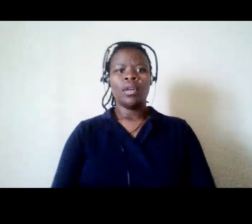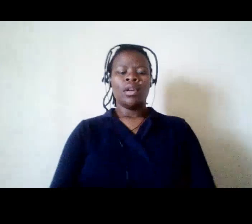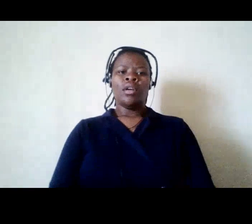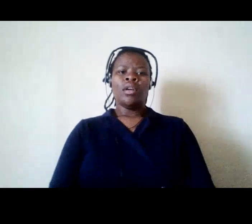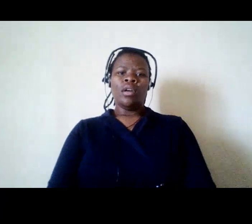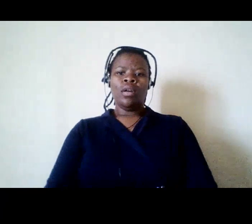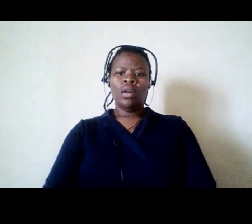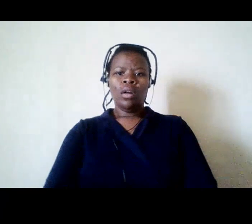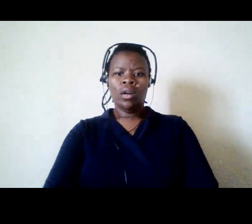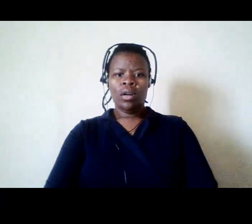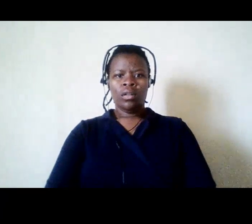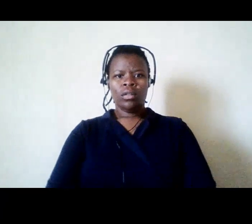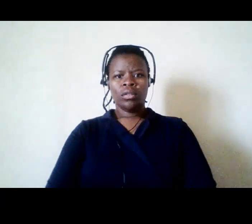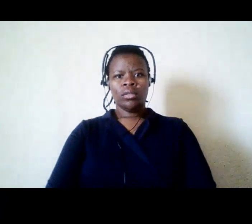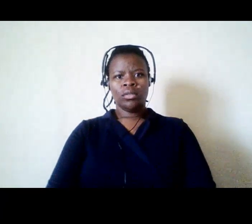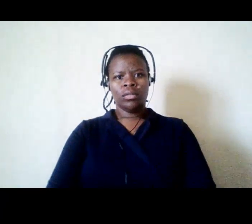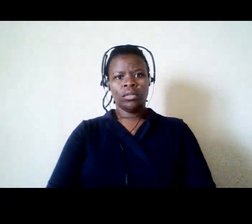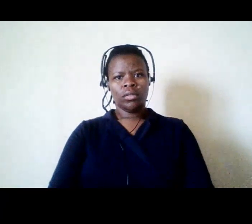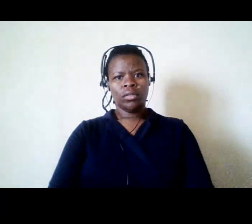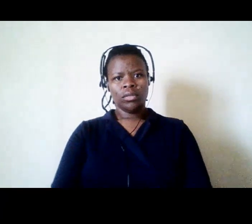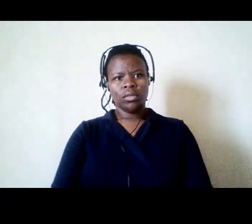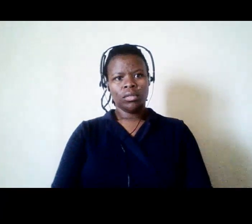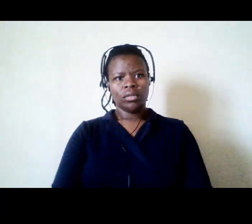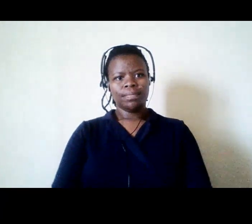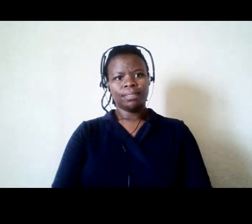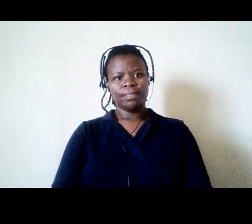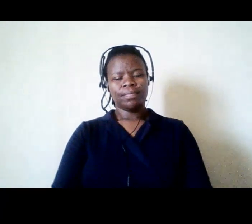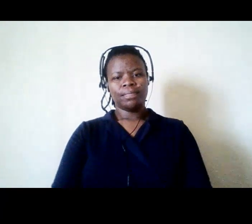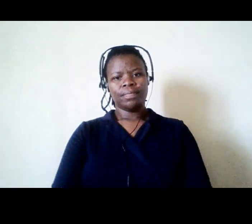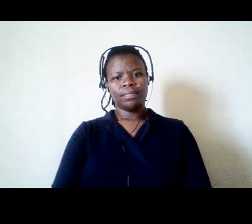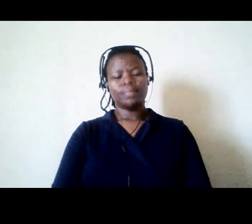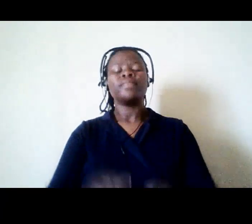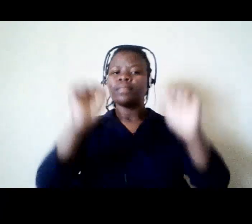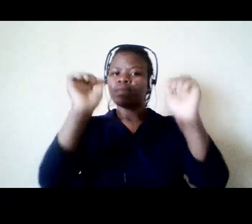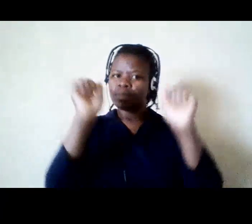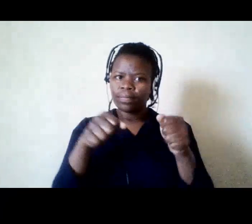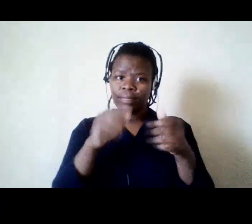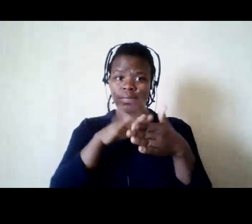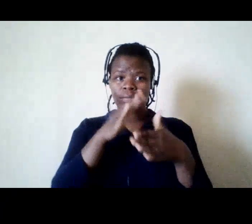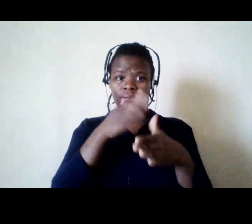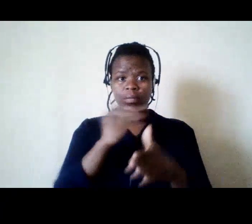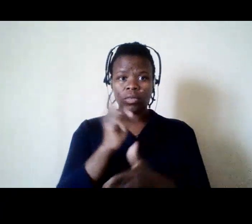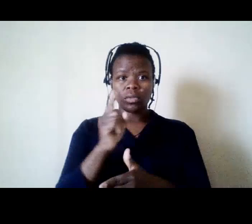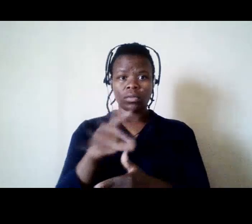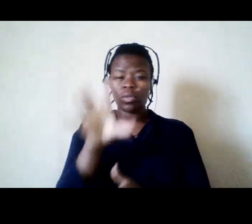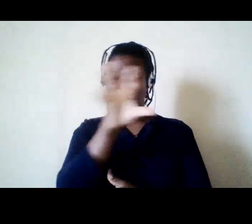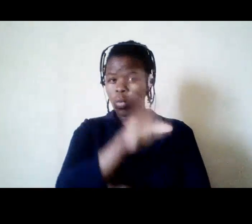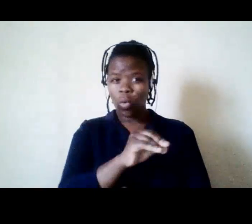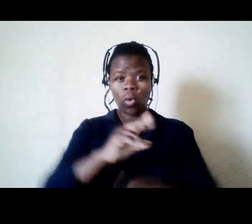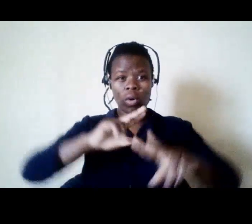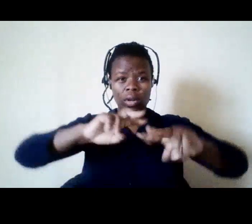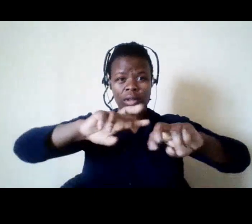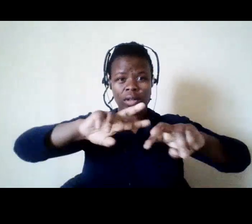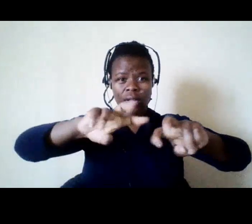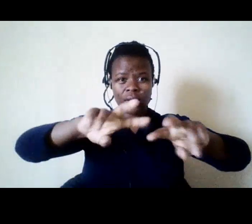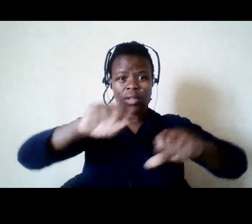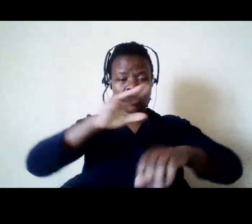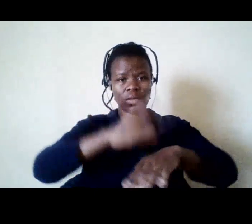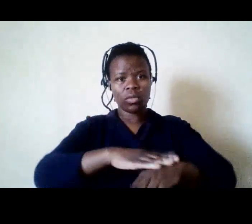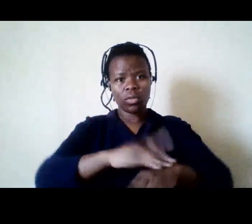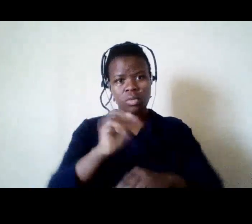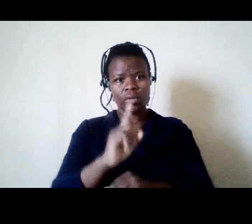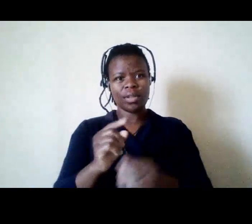like, um because the whole research is based on the caregiver. So